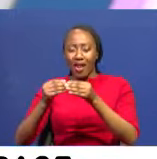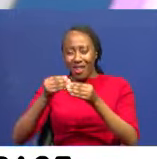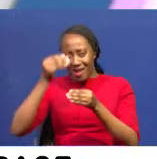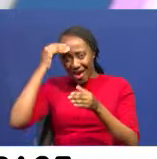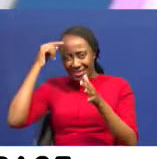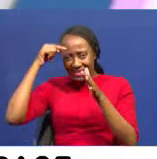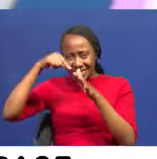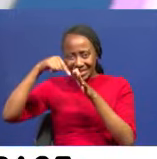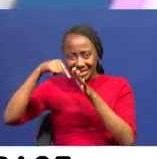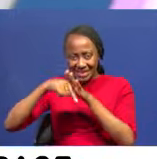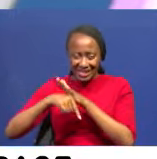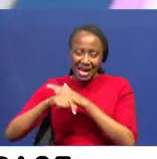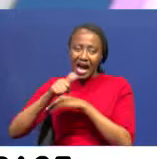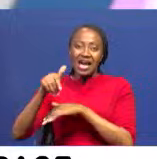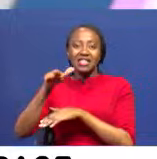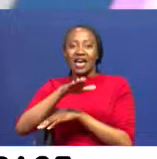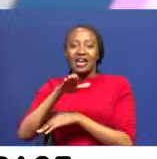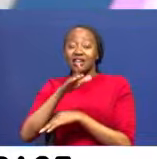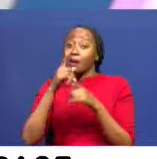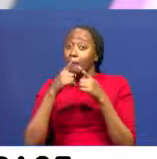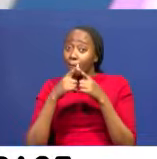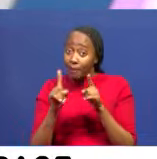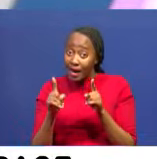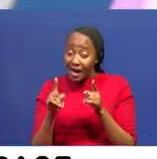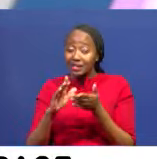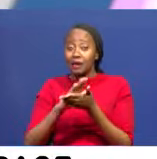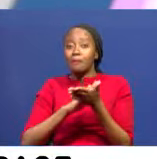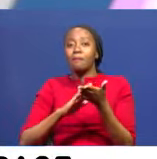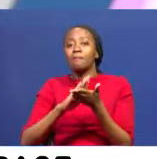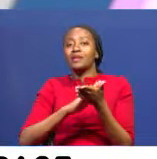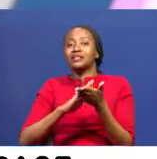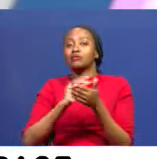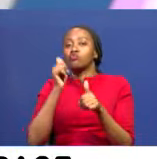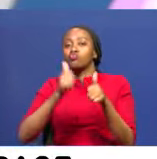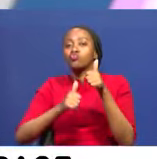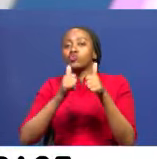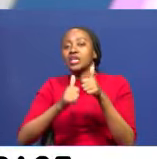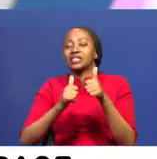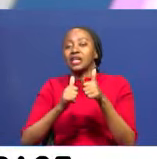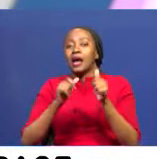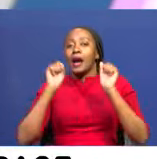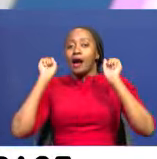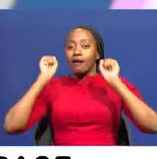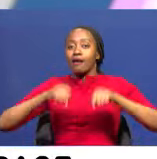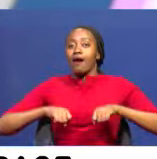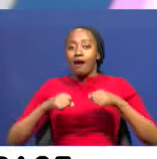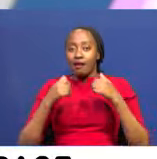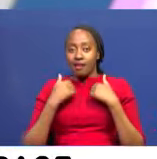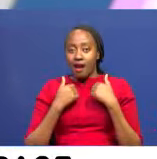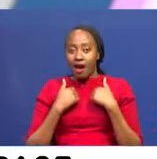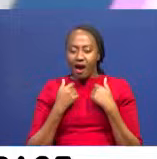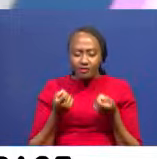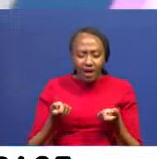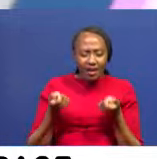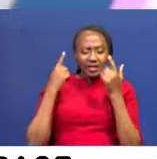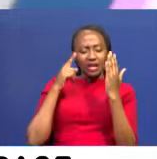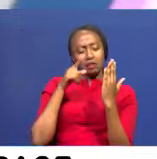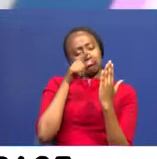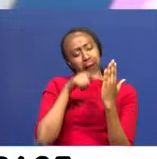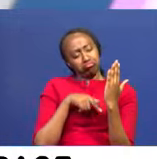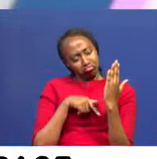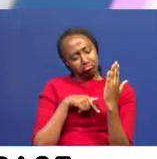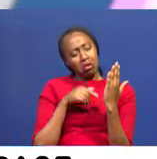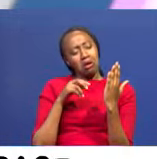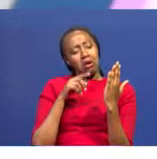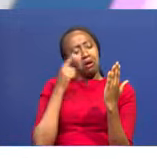surgical and other areas. But the basis is that we have the ability to make, you know, some diagnosis